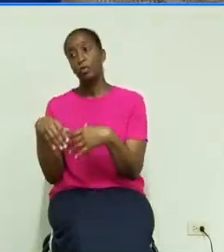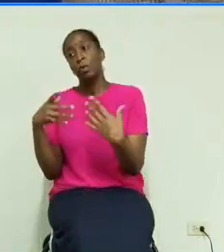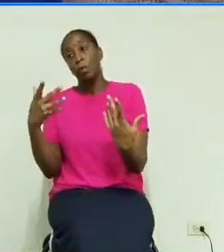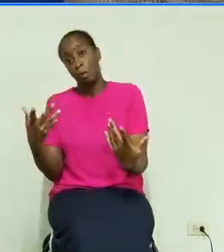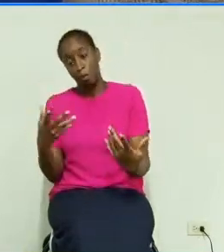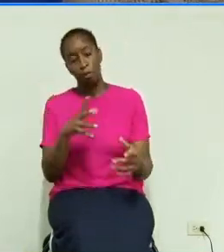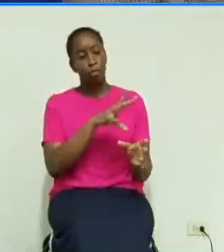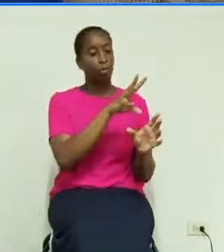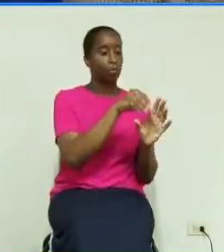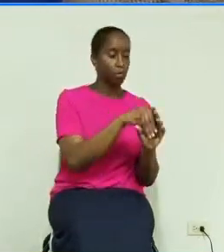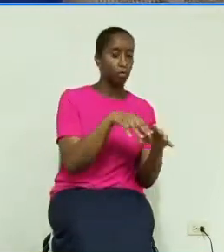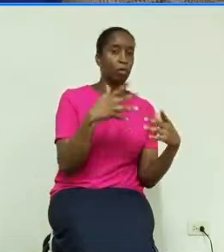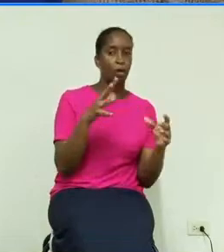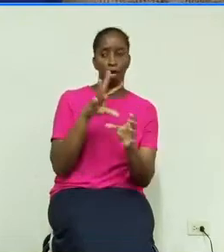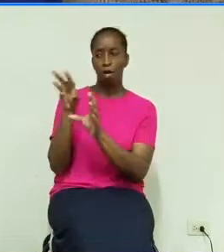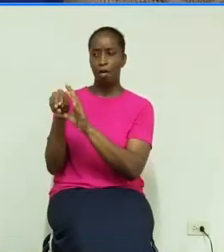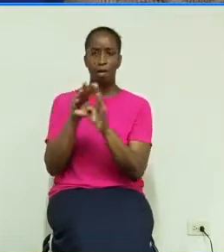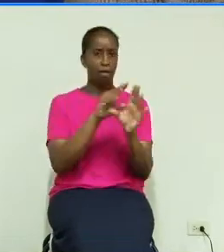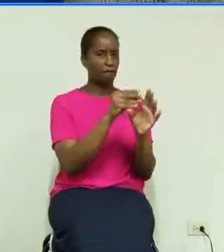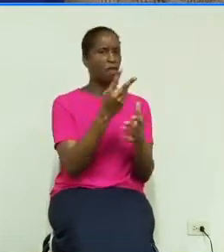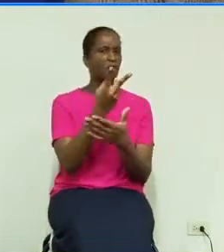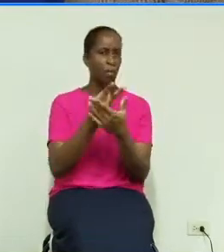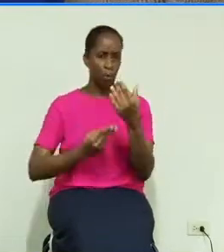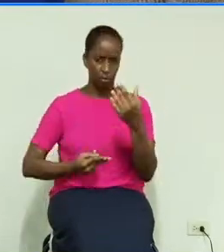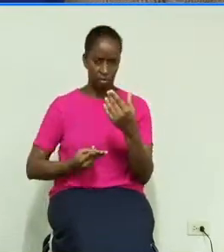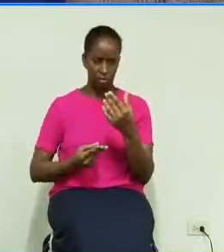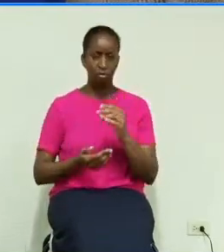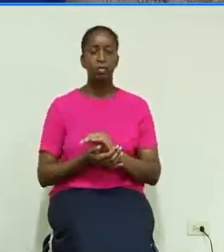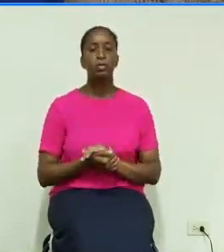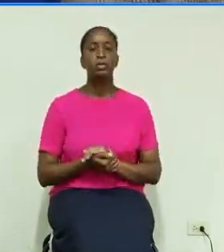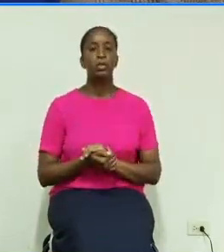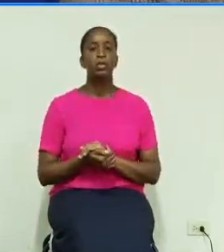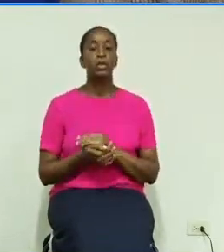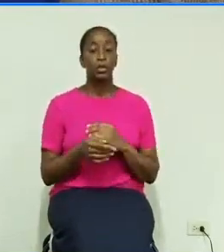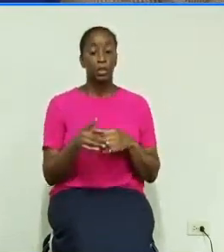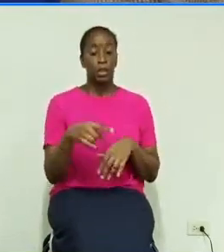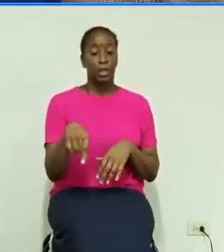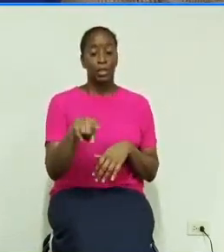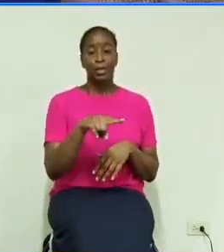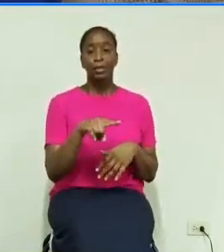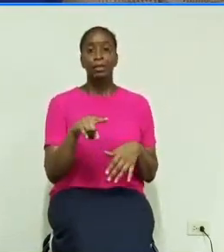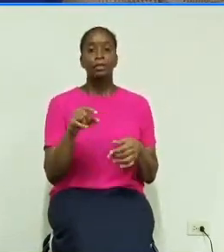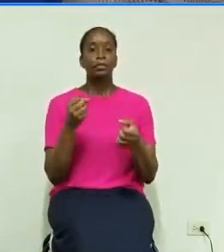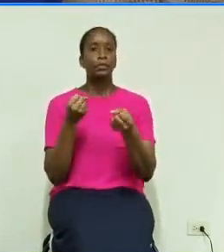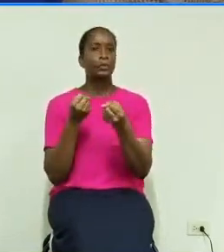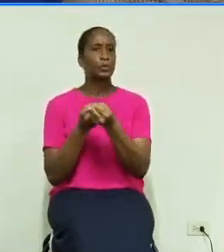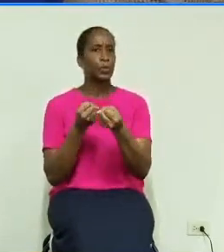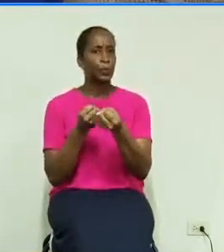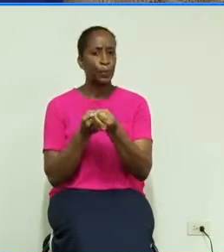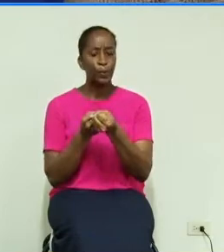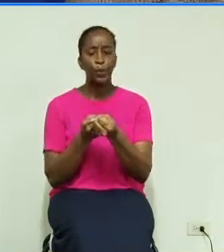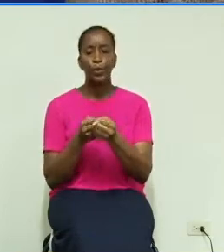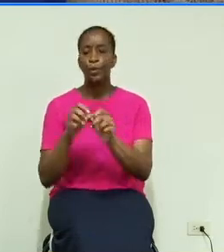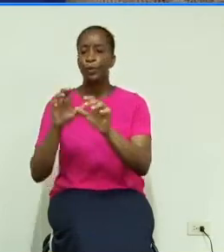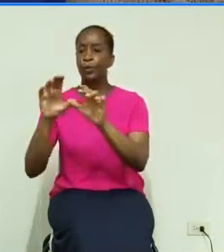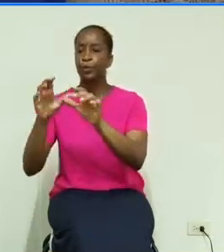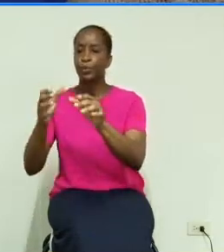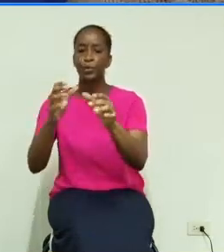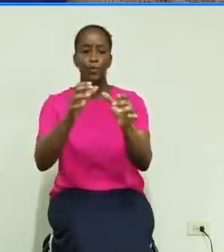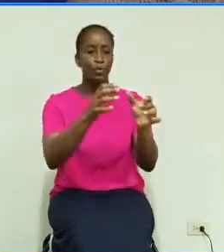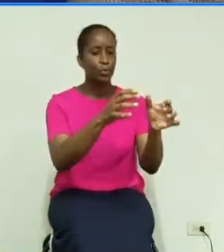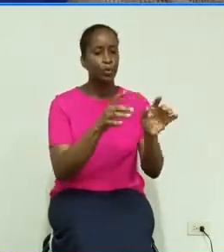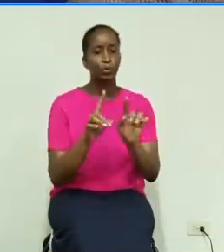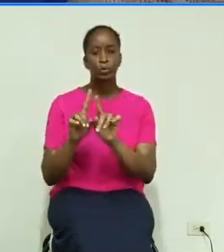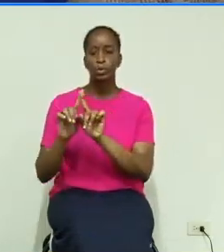representing and speaking to various interests, because let's face it, in a first past the post